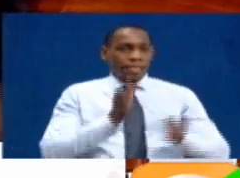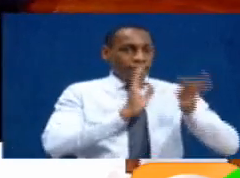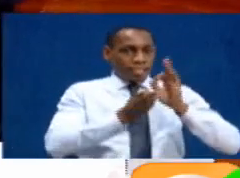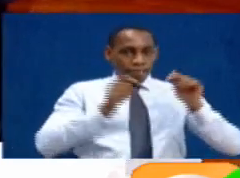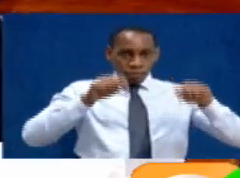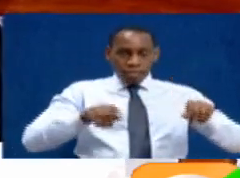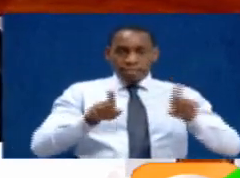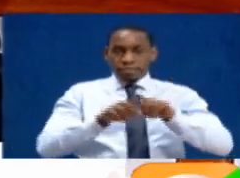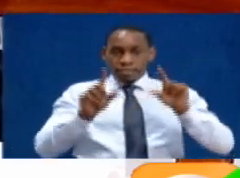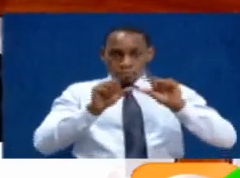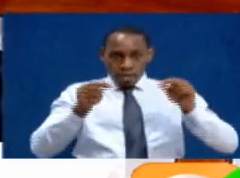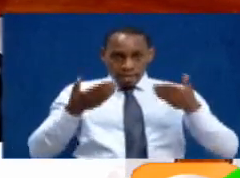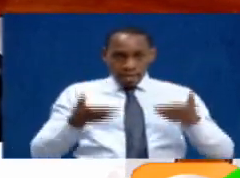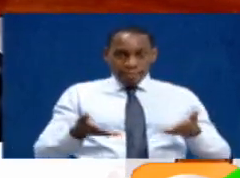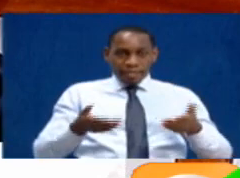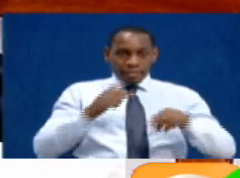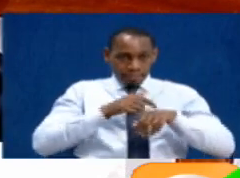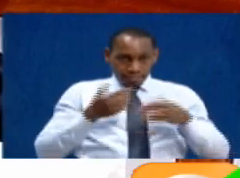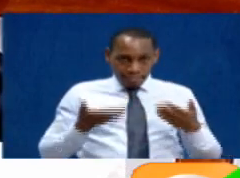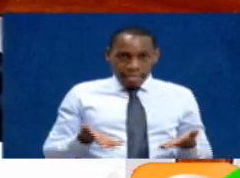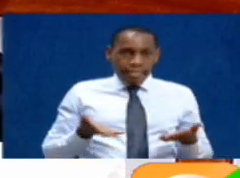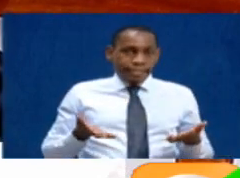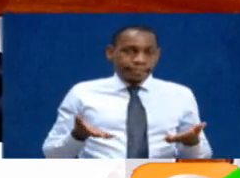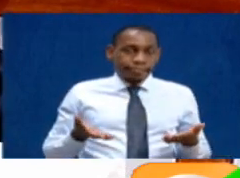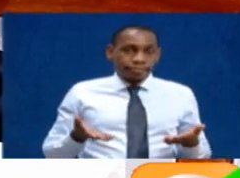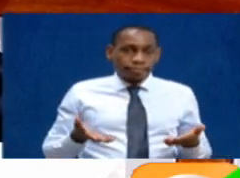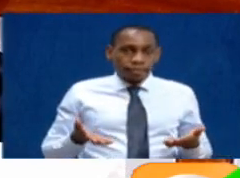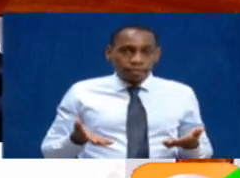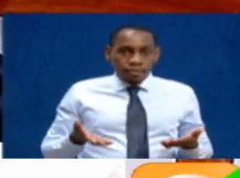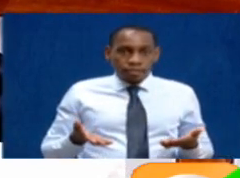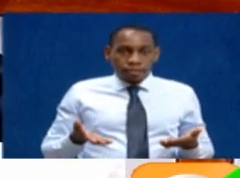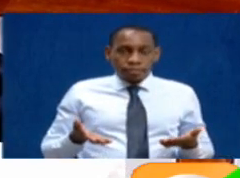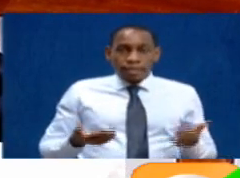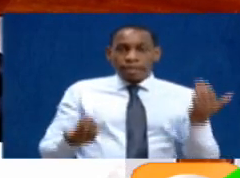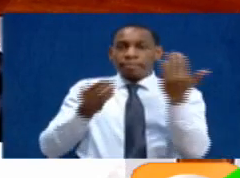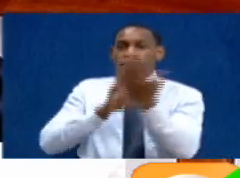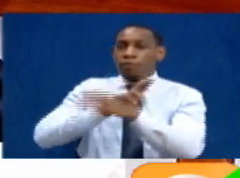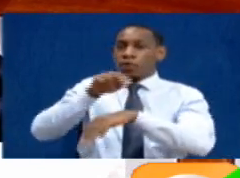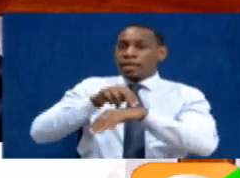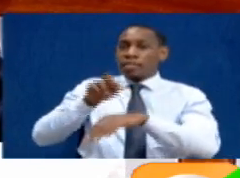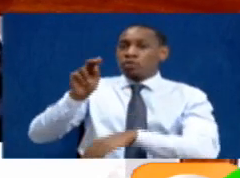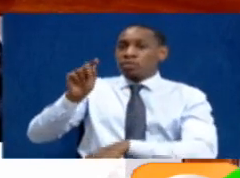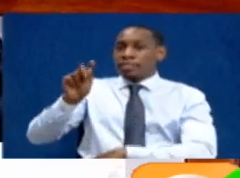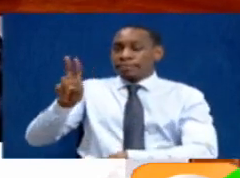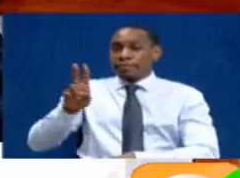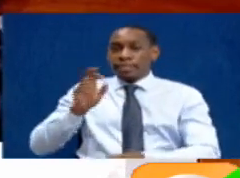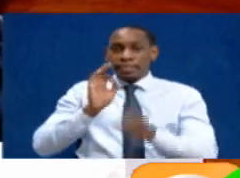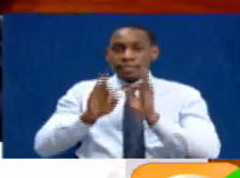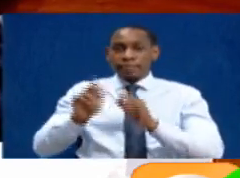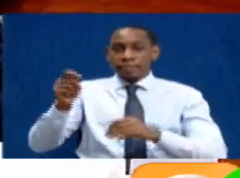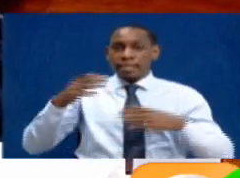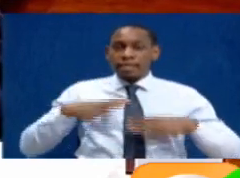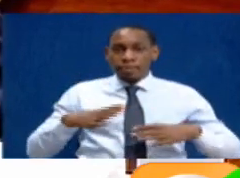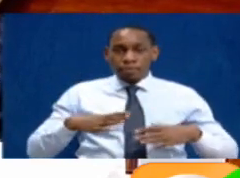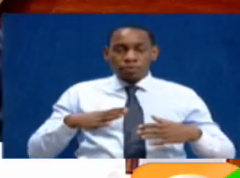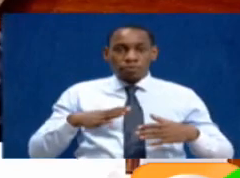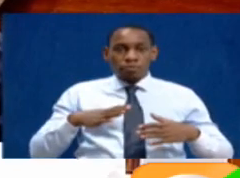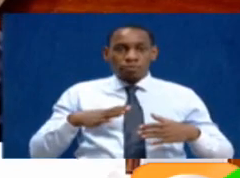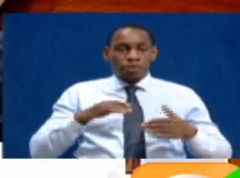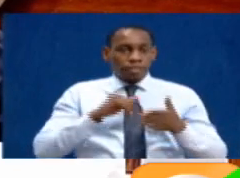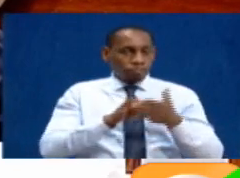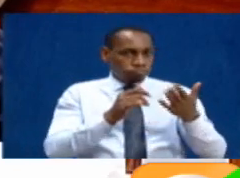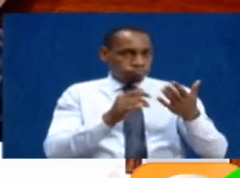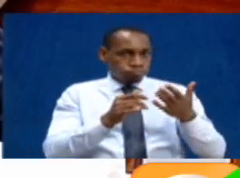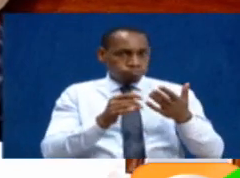If today, and I'm saying here and now, on a national television, if Kenyans made a mistake and elected William Samoei